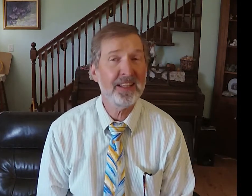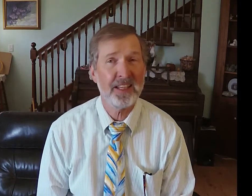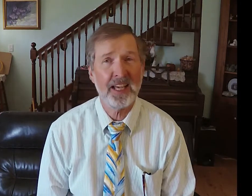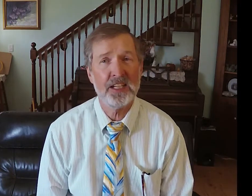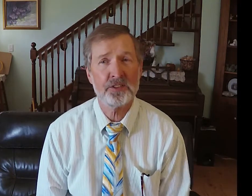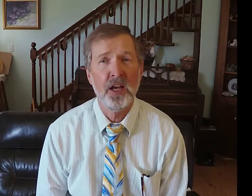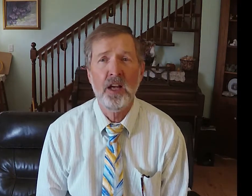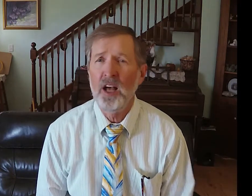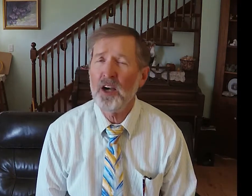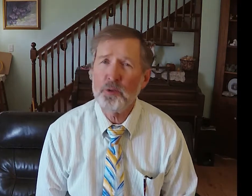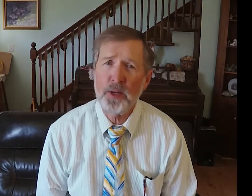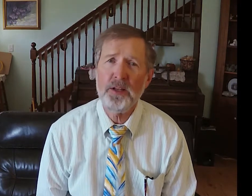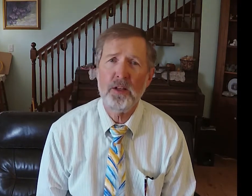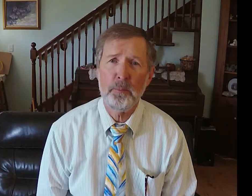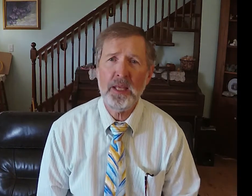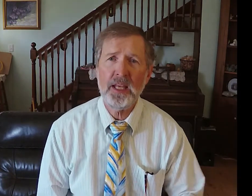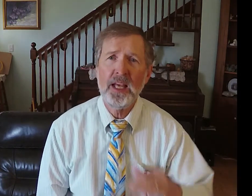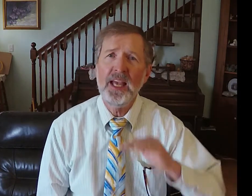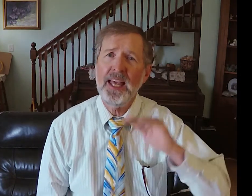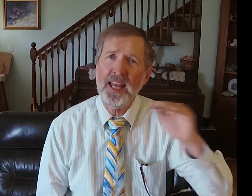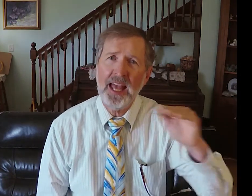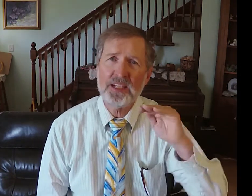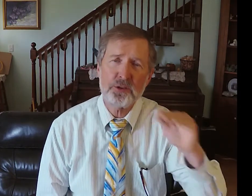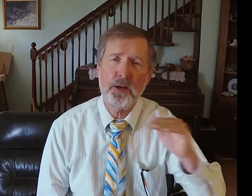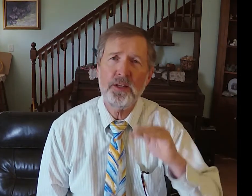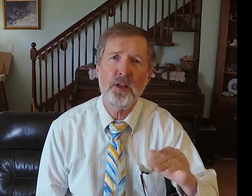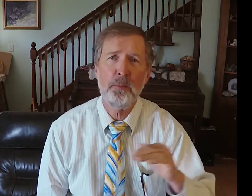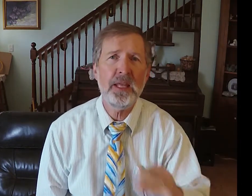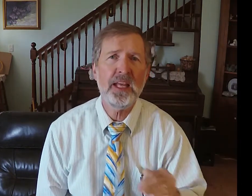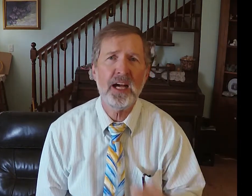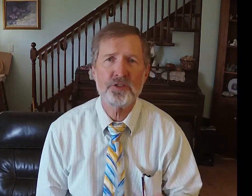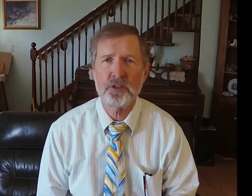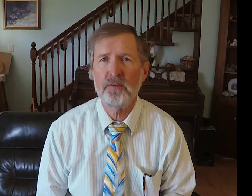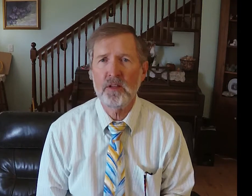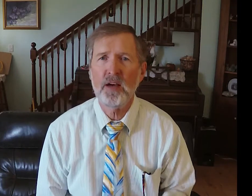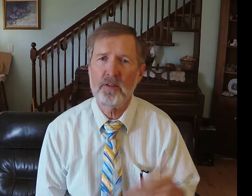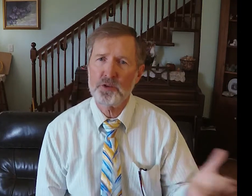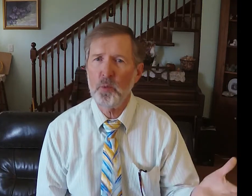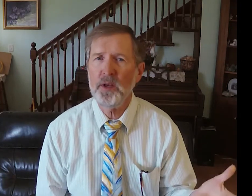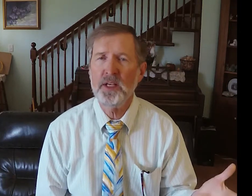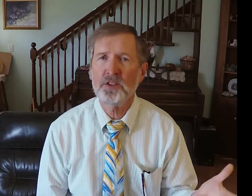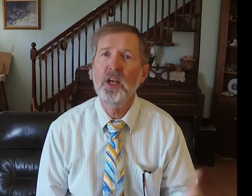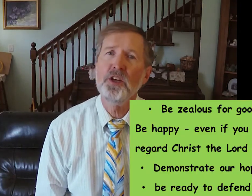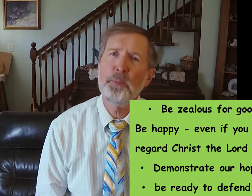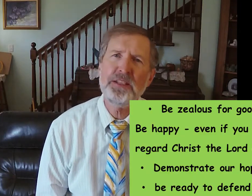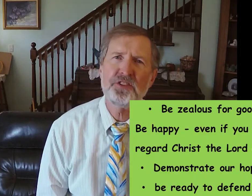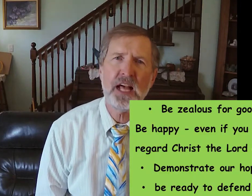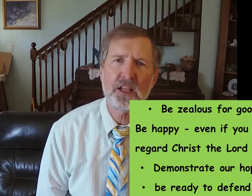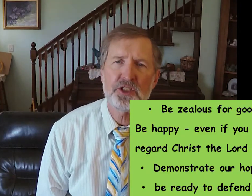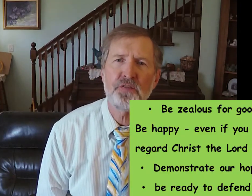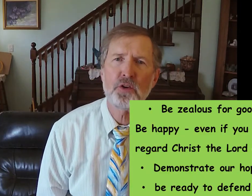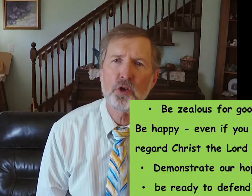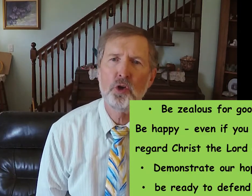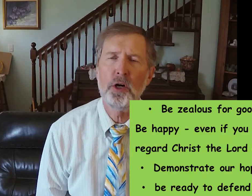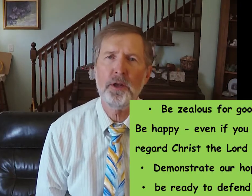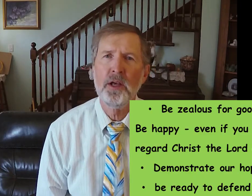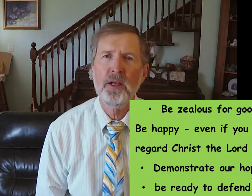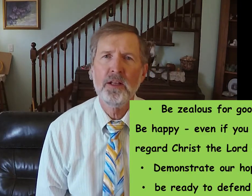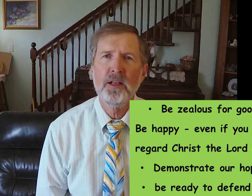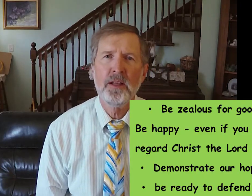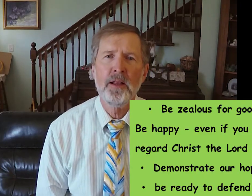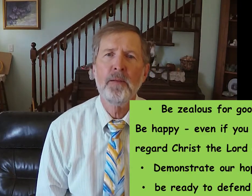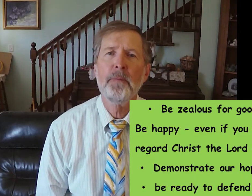Peter, I think, has a great deal of meaning, and it has a great deal of meaning on several levels. One is to be zealous for